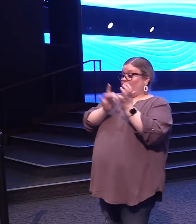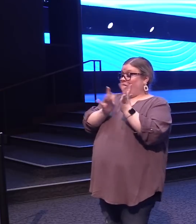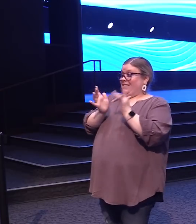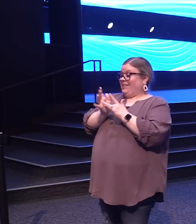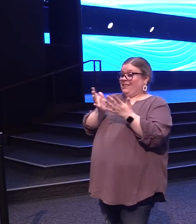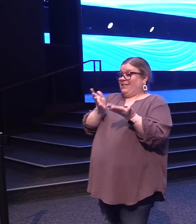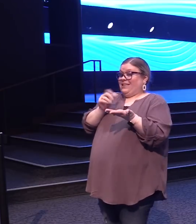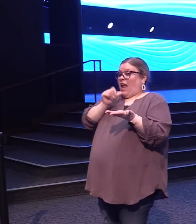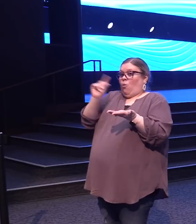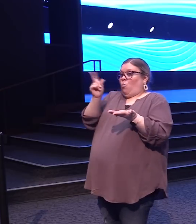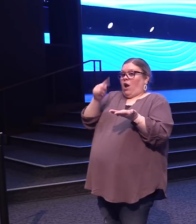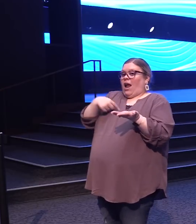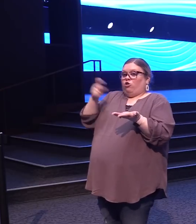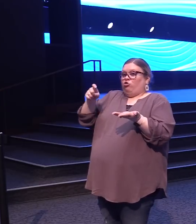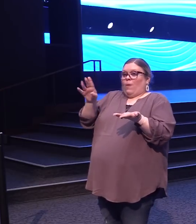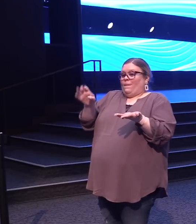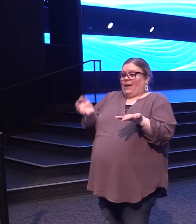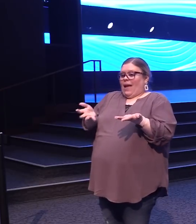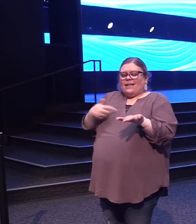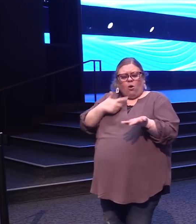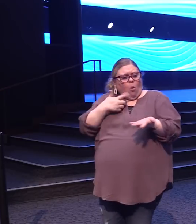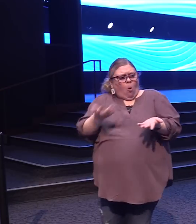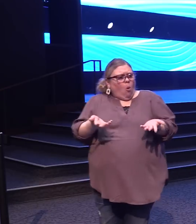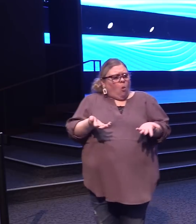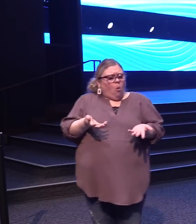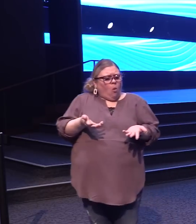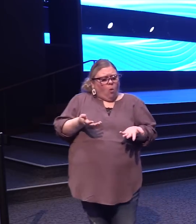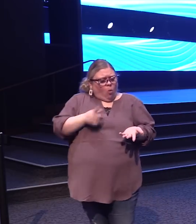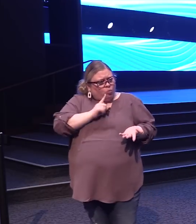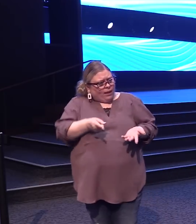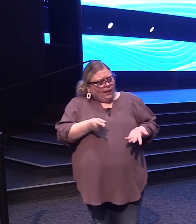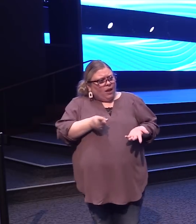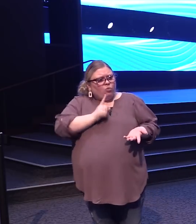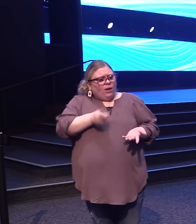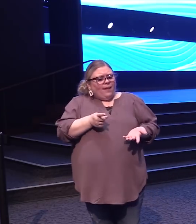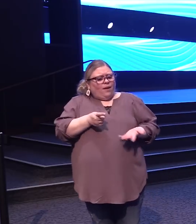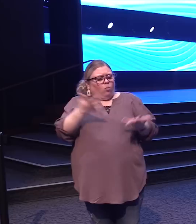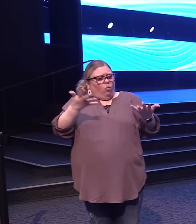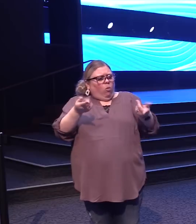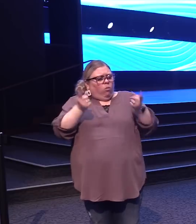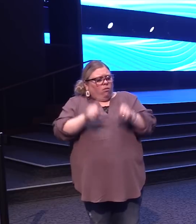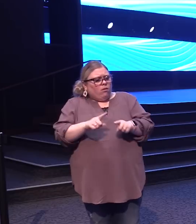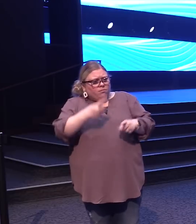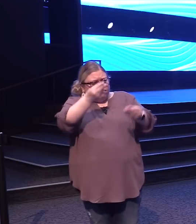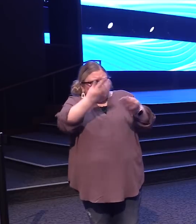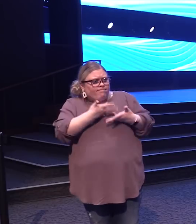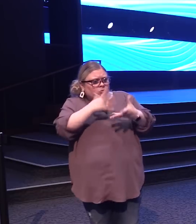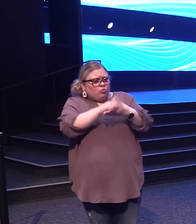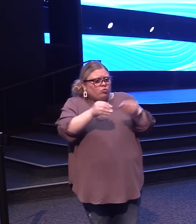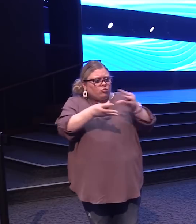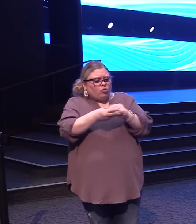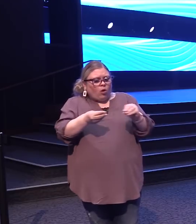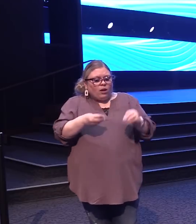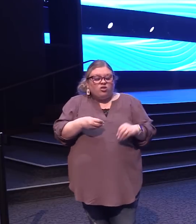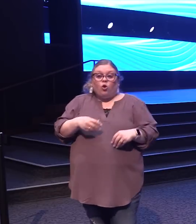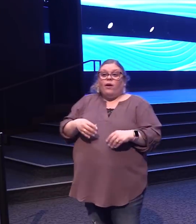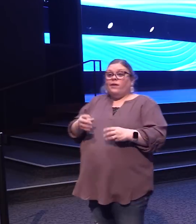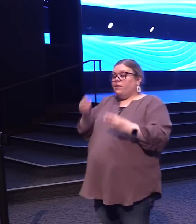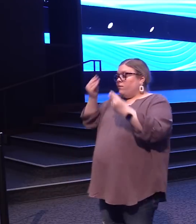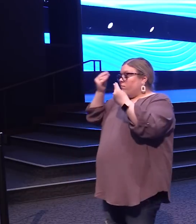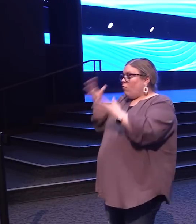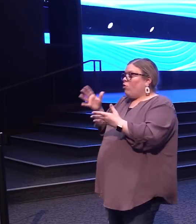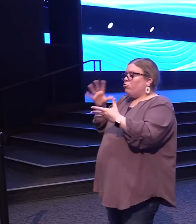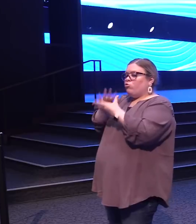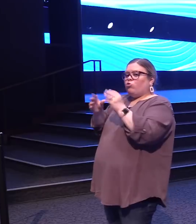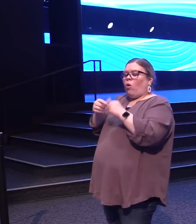not where it should be. And I said, oh, really? What happened? Tell me the story. And he started telling me this